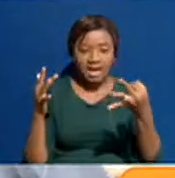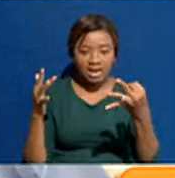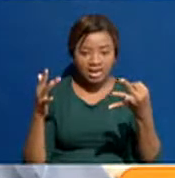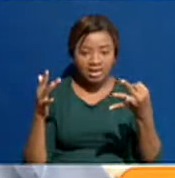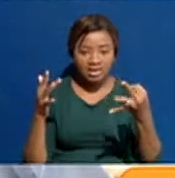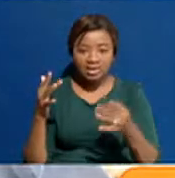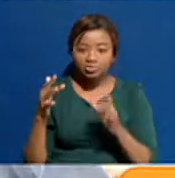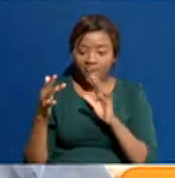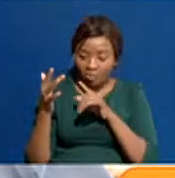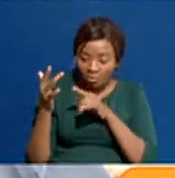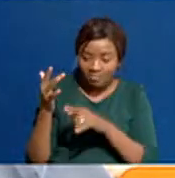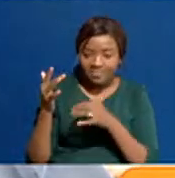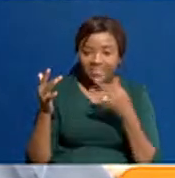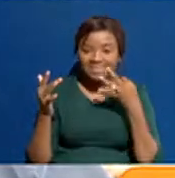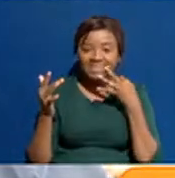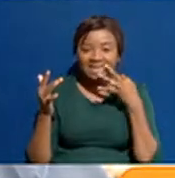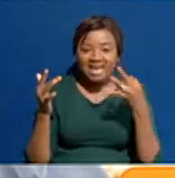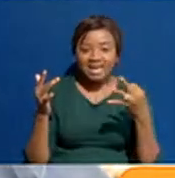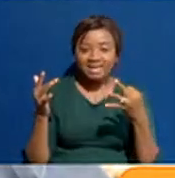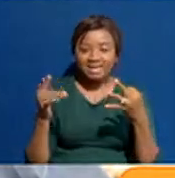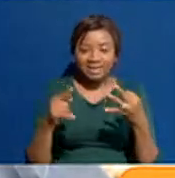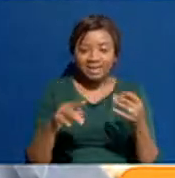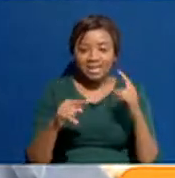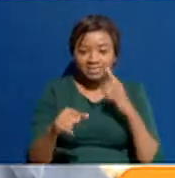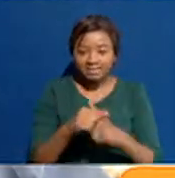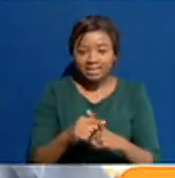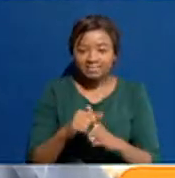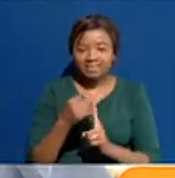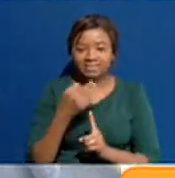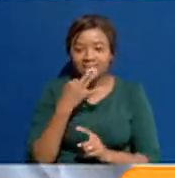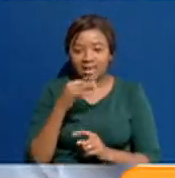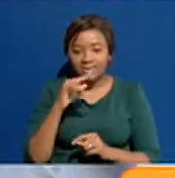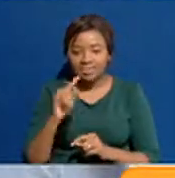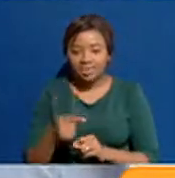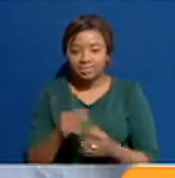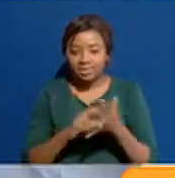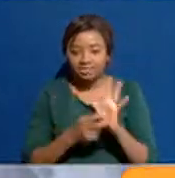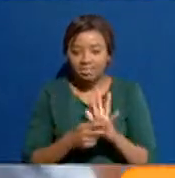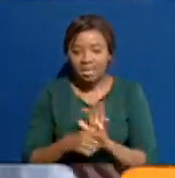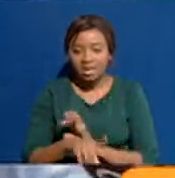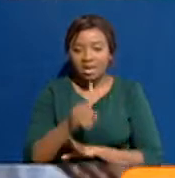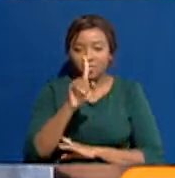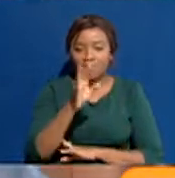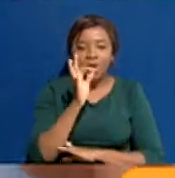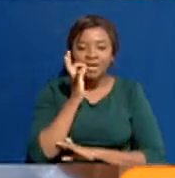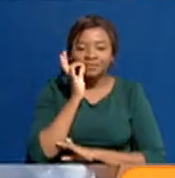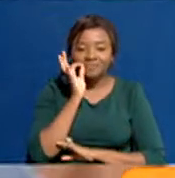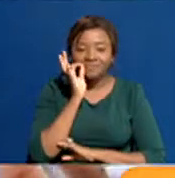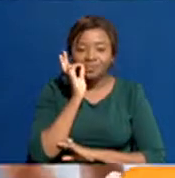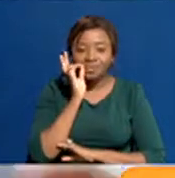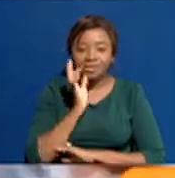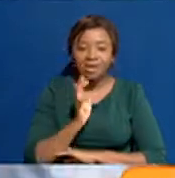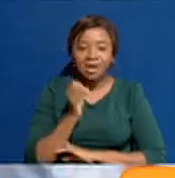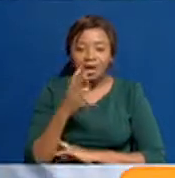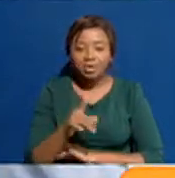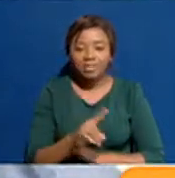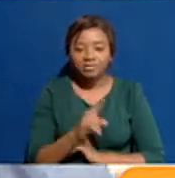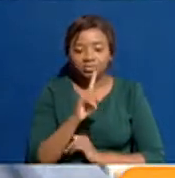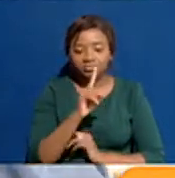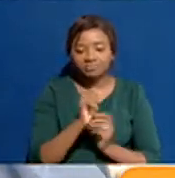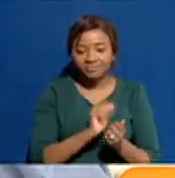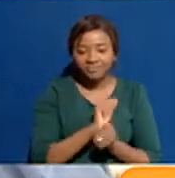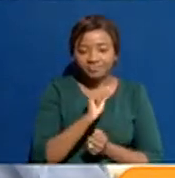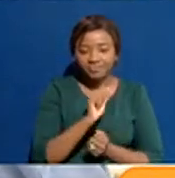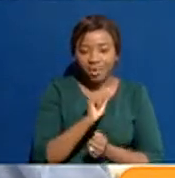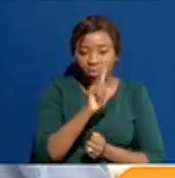was 300,000, okay, multiply by market price. Fene hapa town, 15 kilos 20 naenda kwa